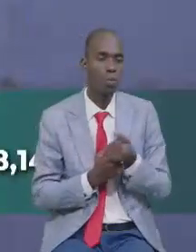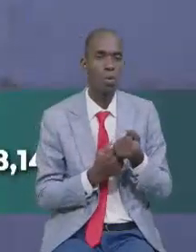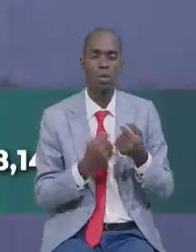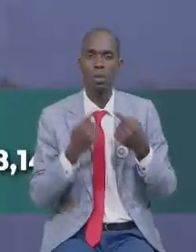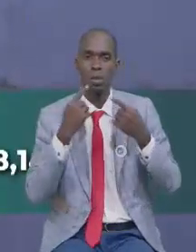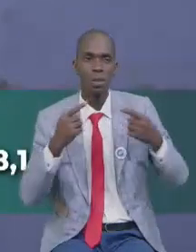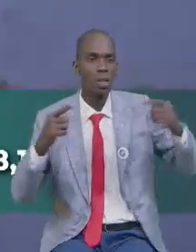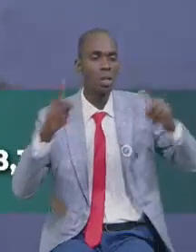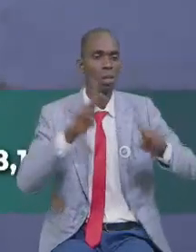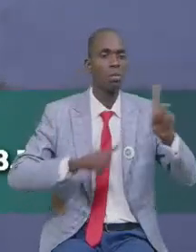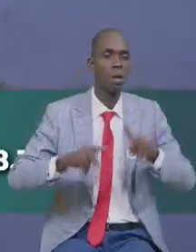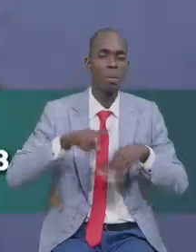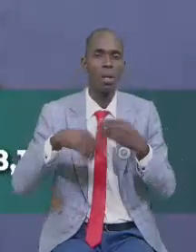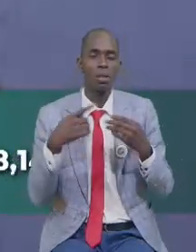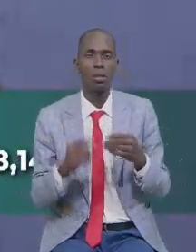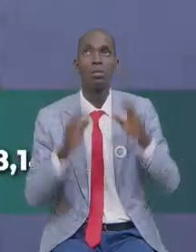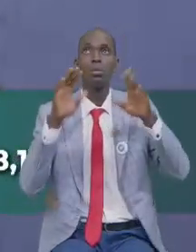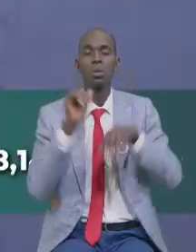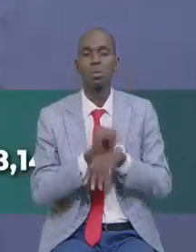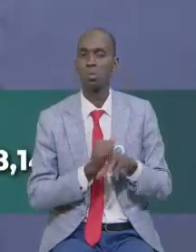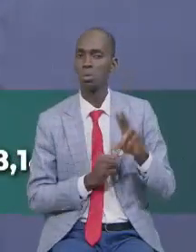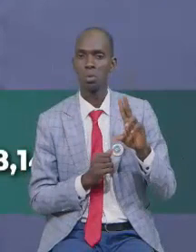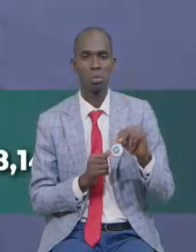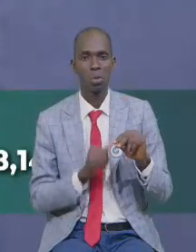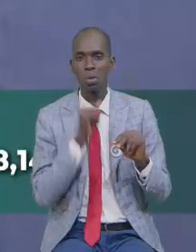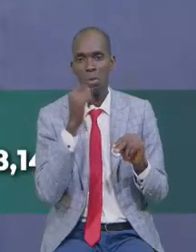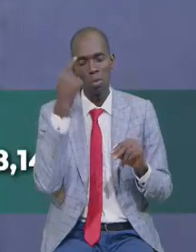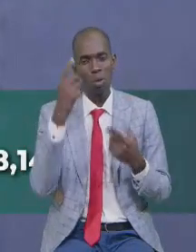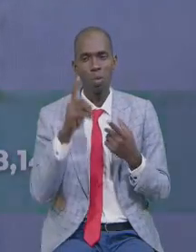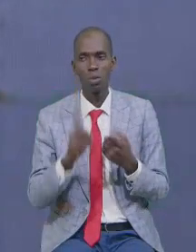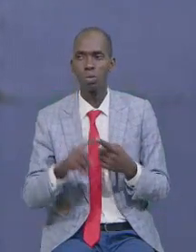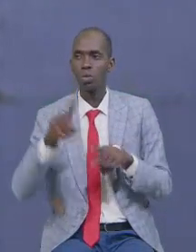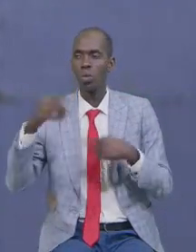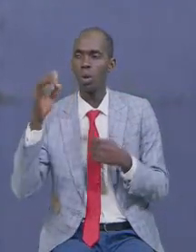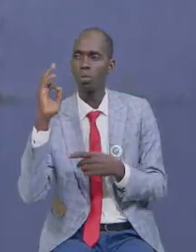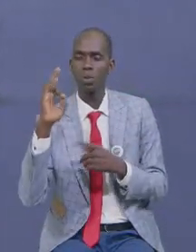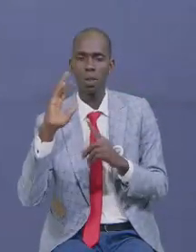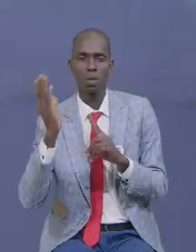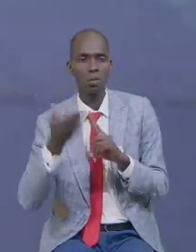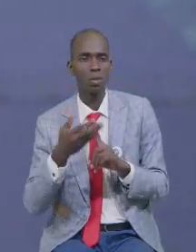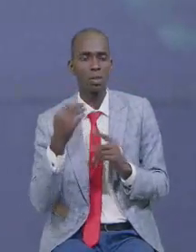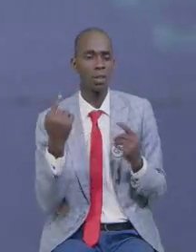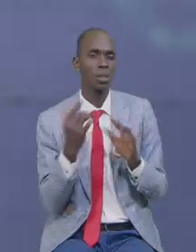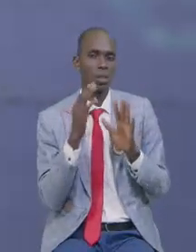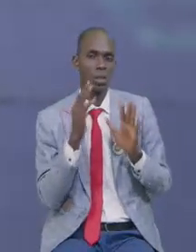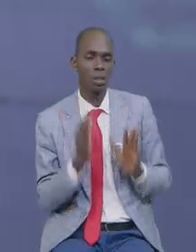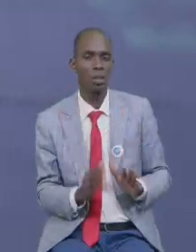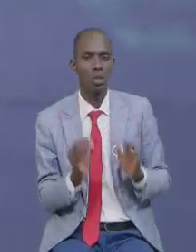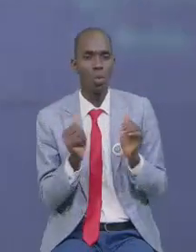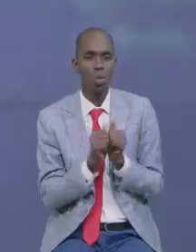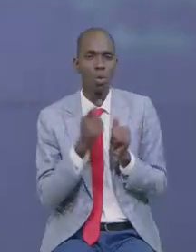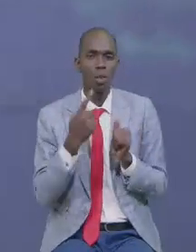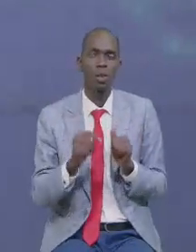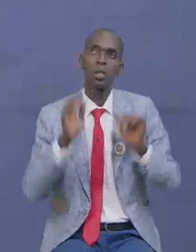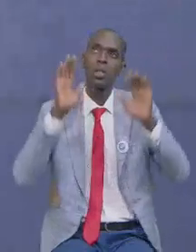not because you want to go and convict the sinners who are laid back with the testimony of the